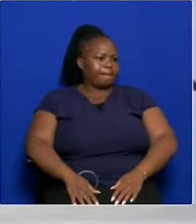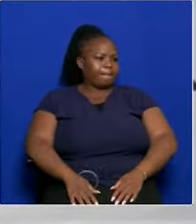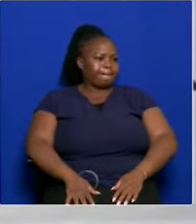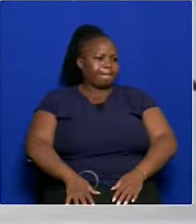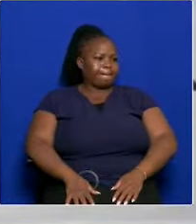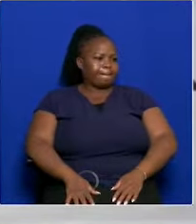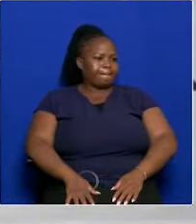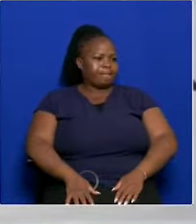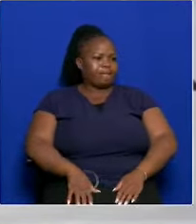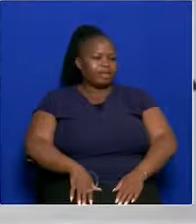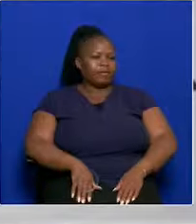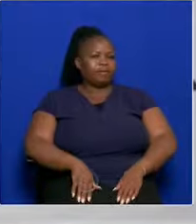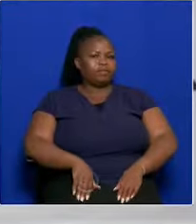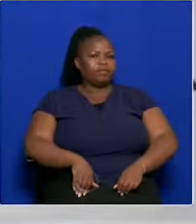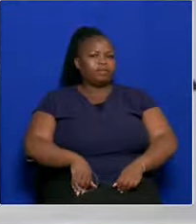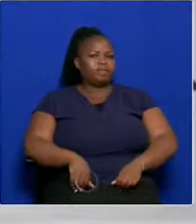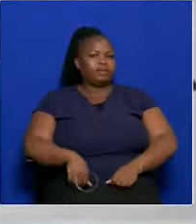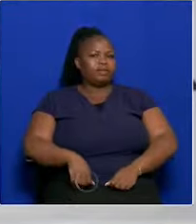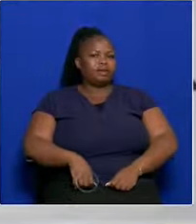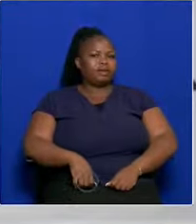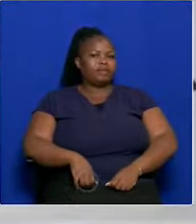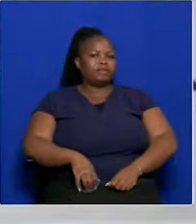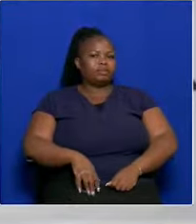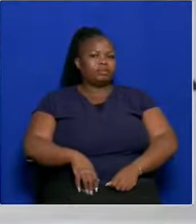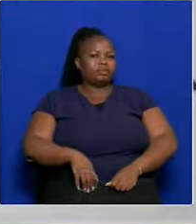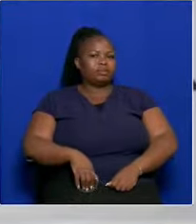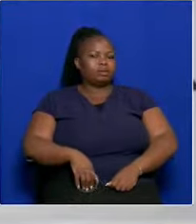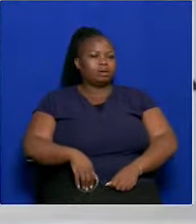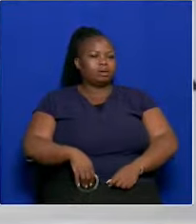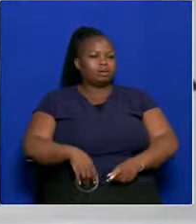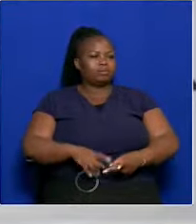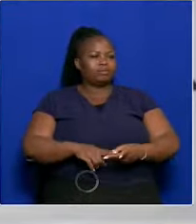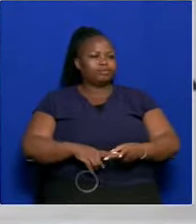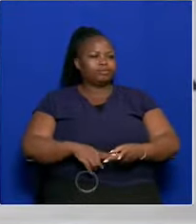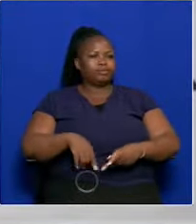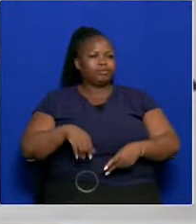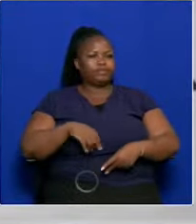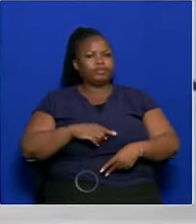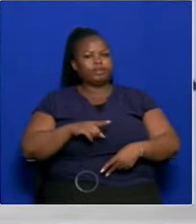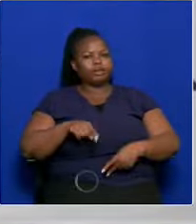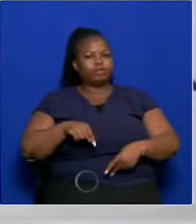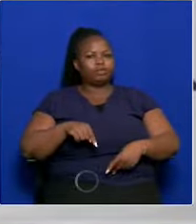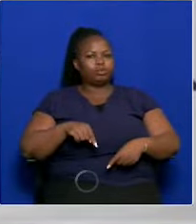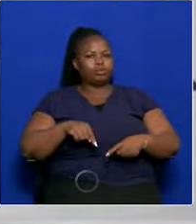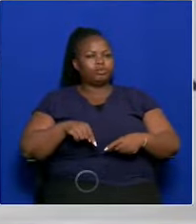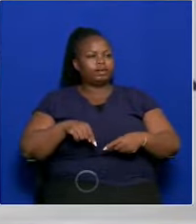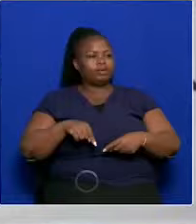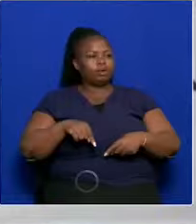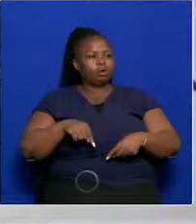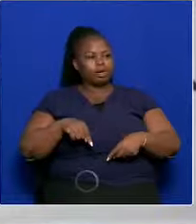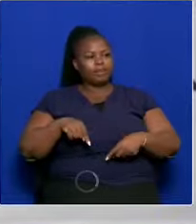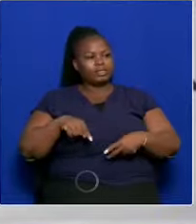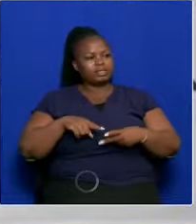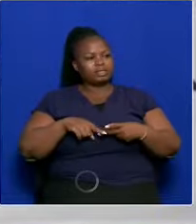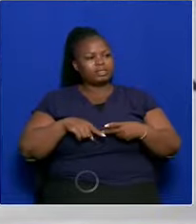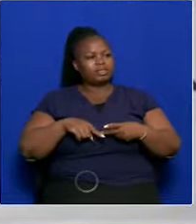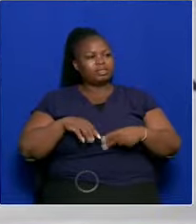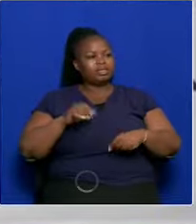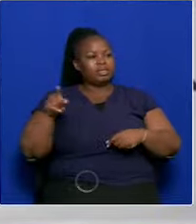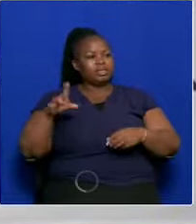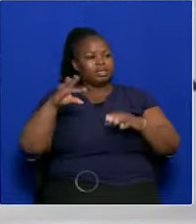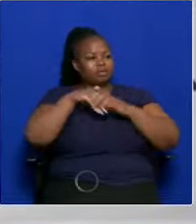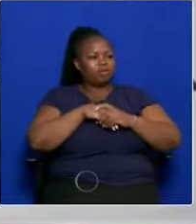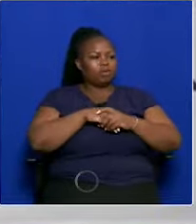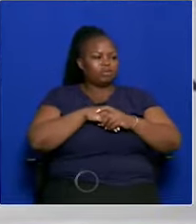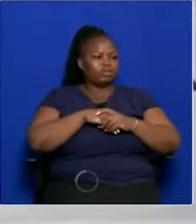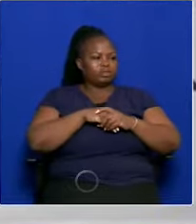involves both SAPS and him, and then SAPS also, they are involved in the awarding of this